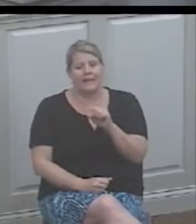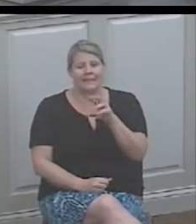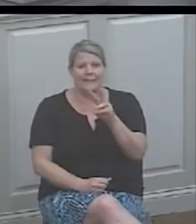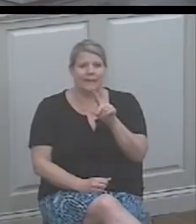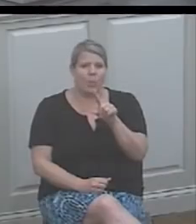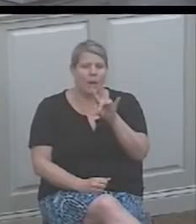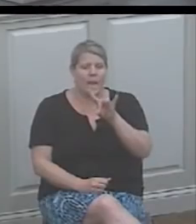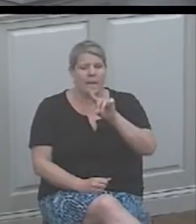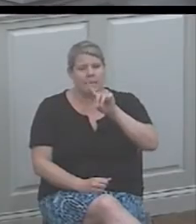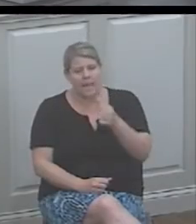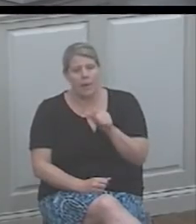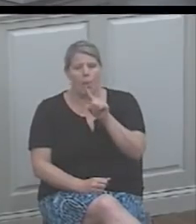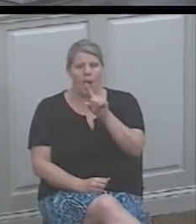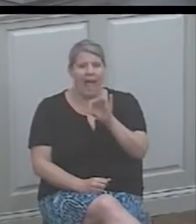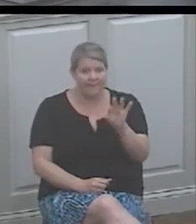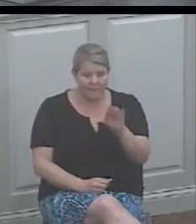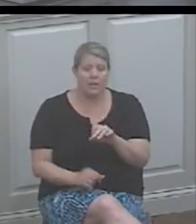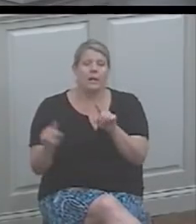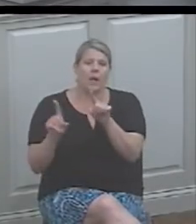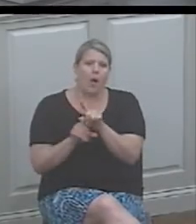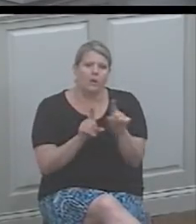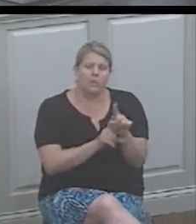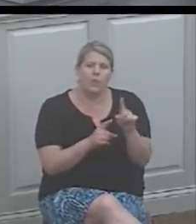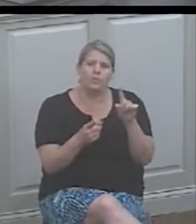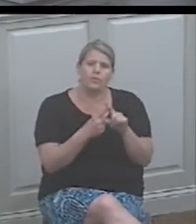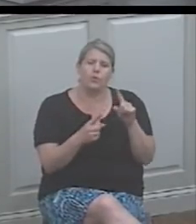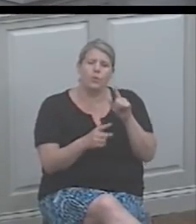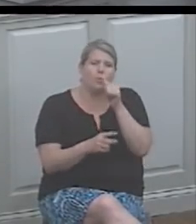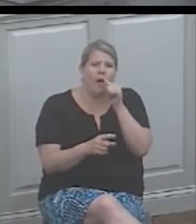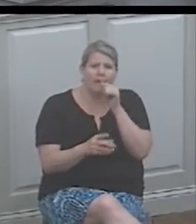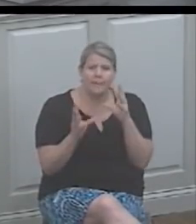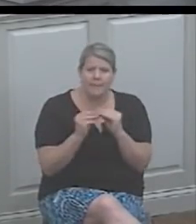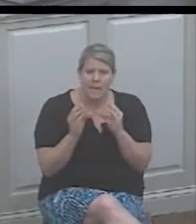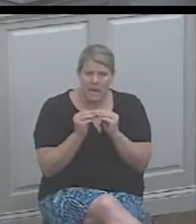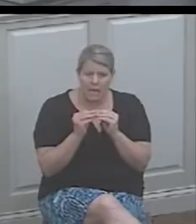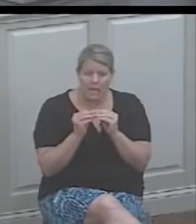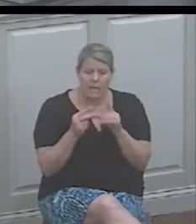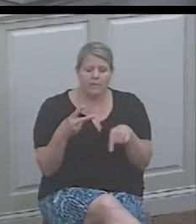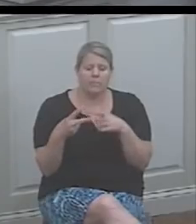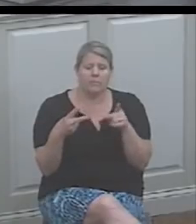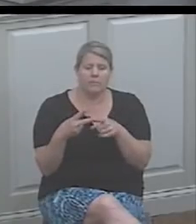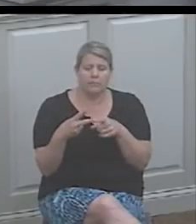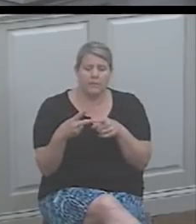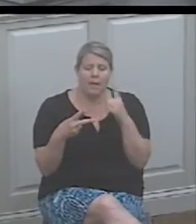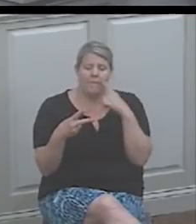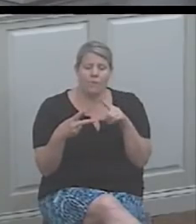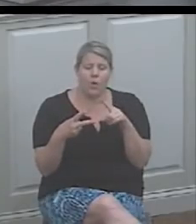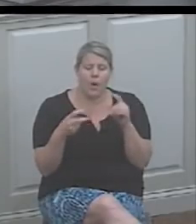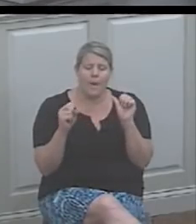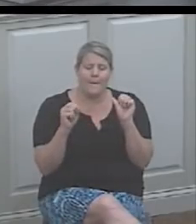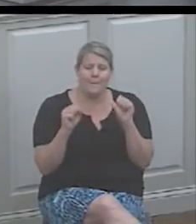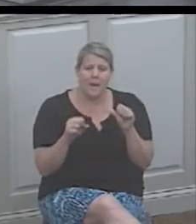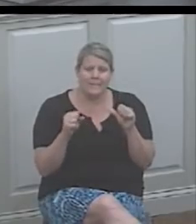61-810-1F, and also to go into executive session regarding potential real